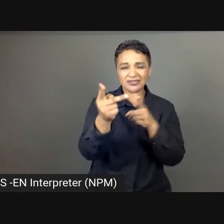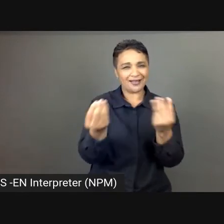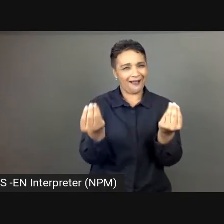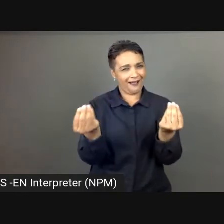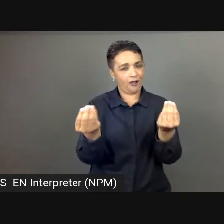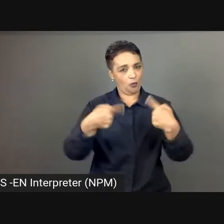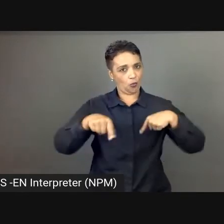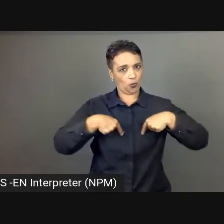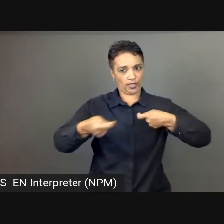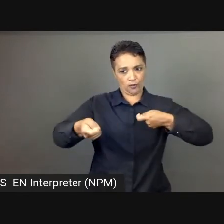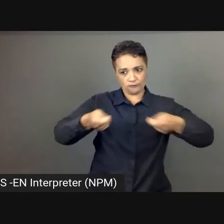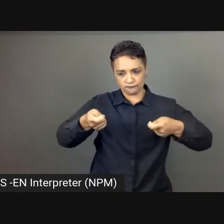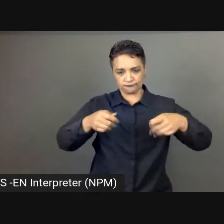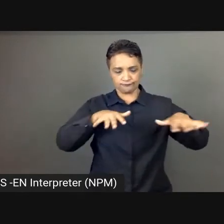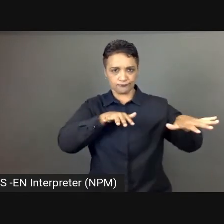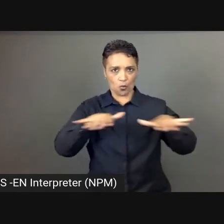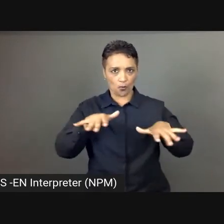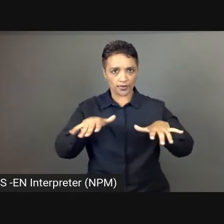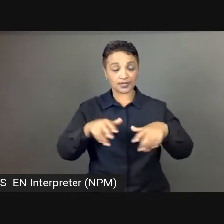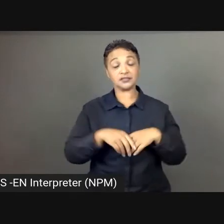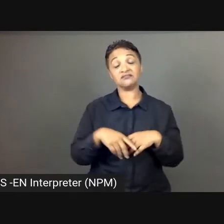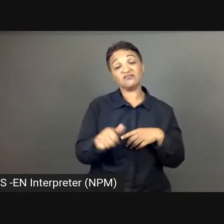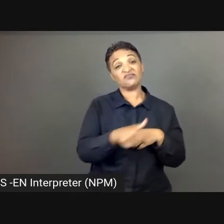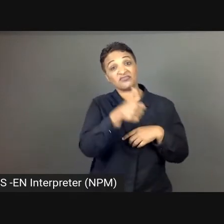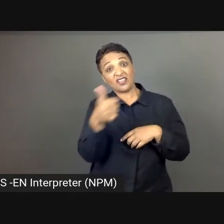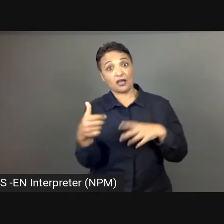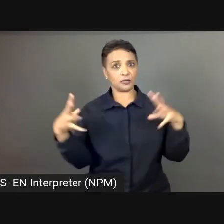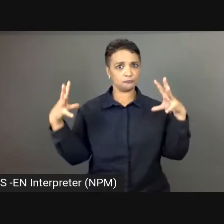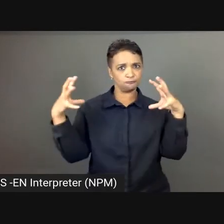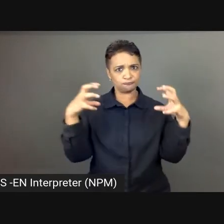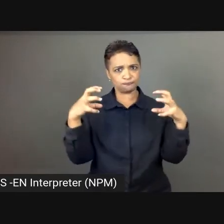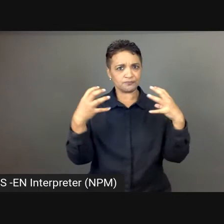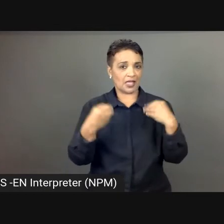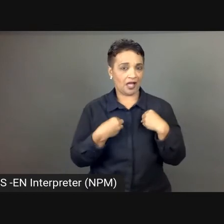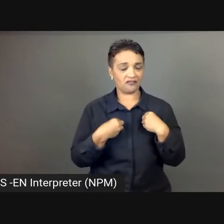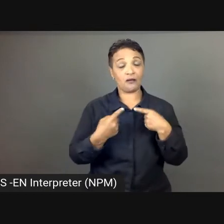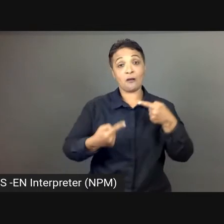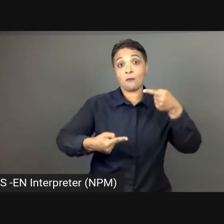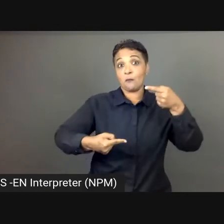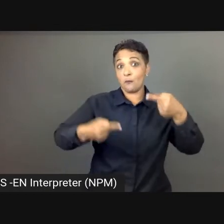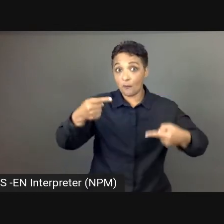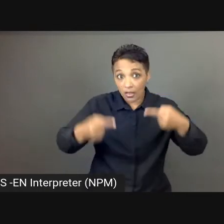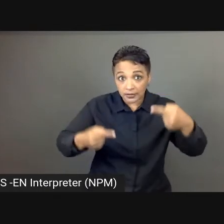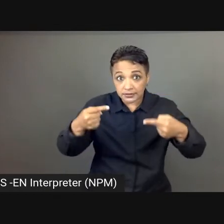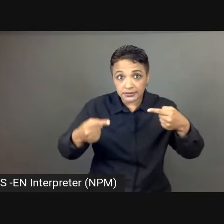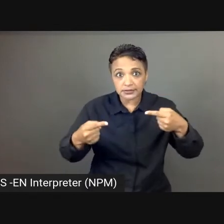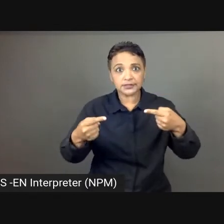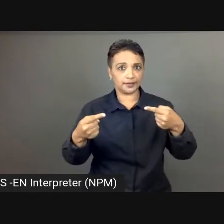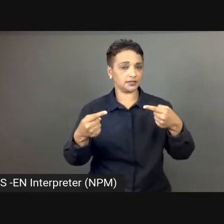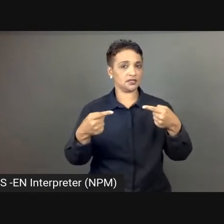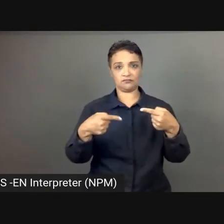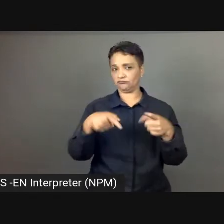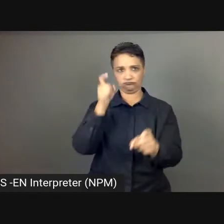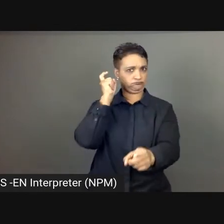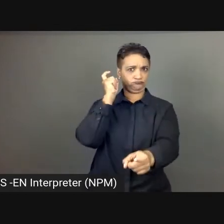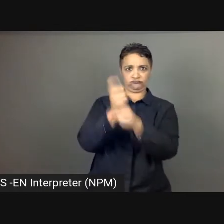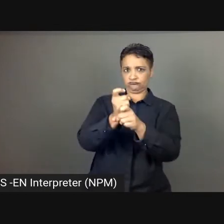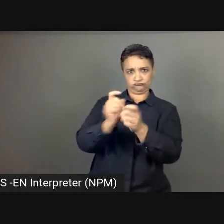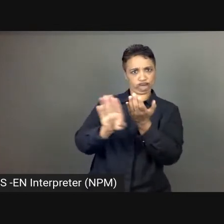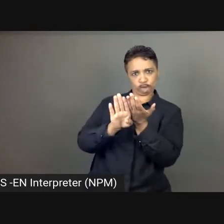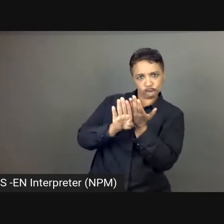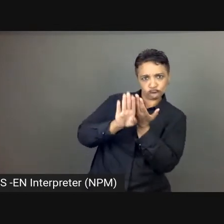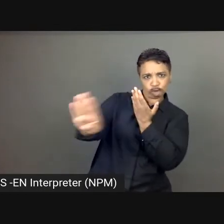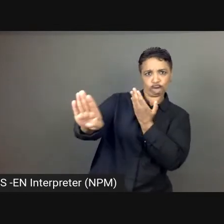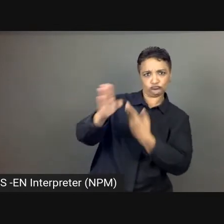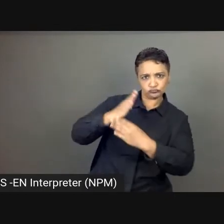organising? And there are other tensions, for example, around recognition politics and that idea of refusal, which has already come up a couple of times